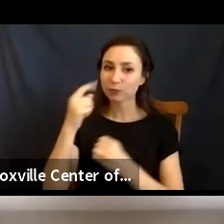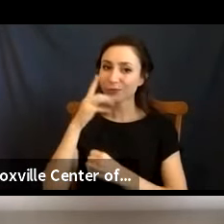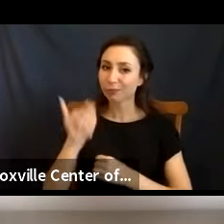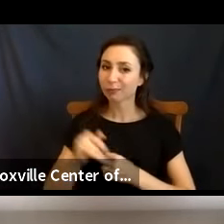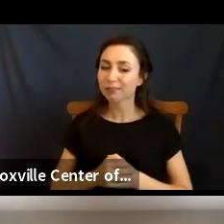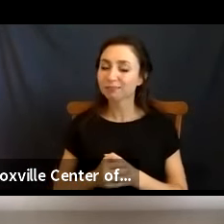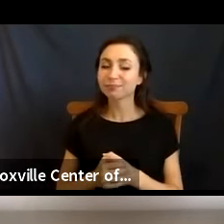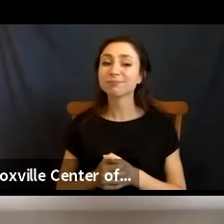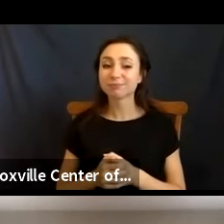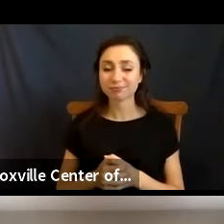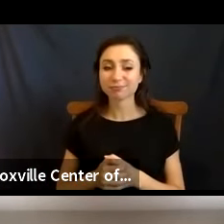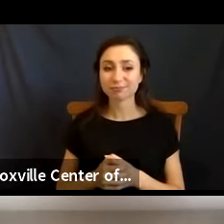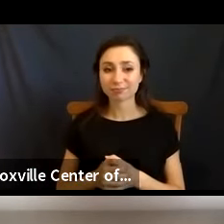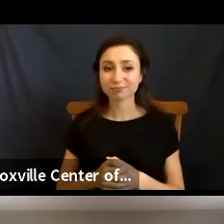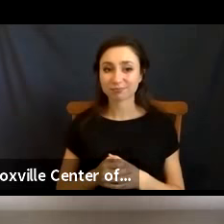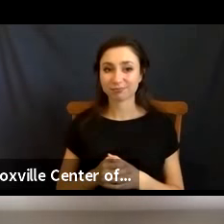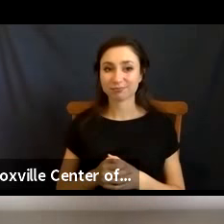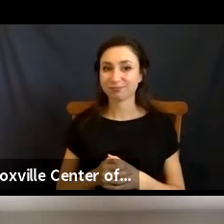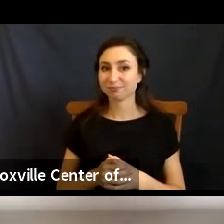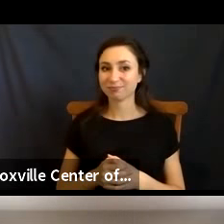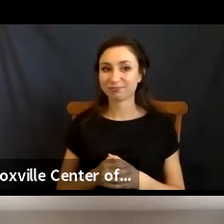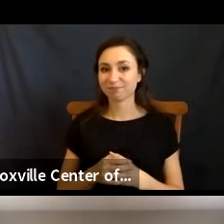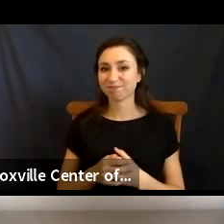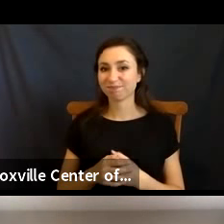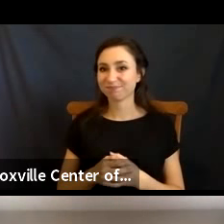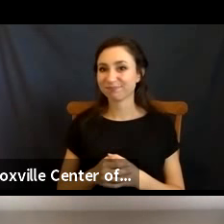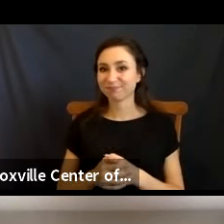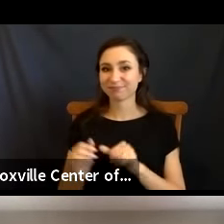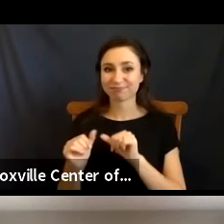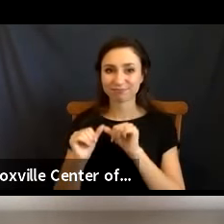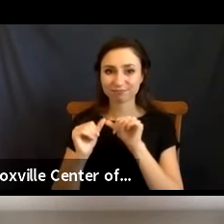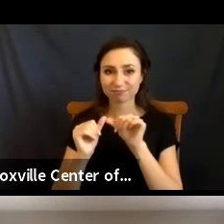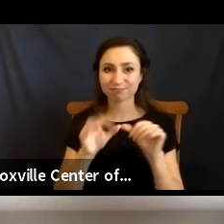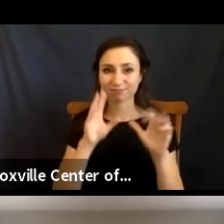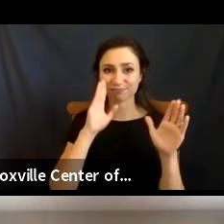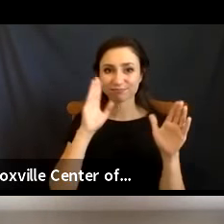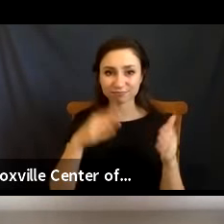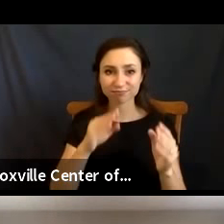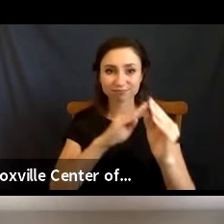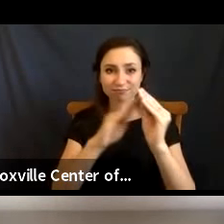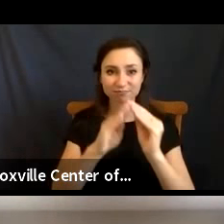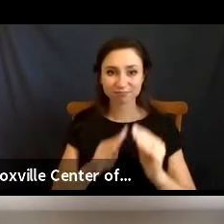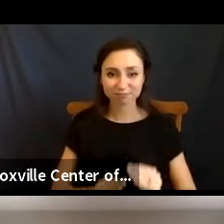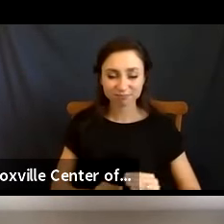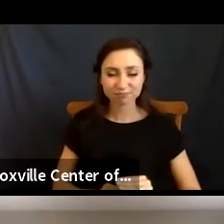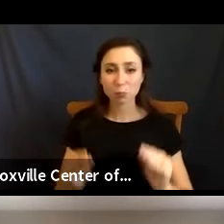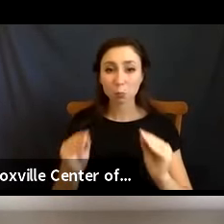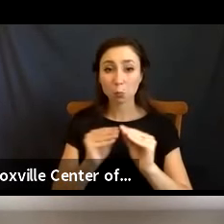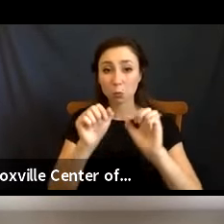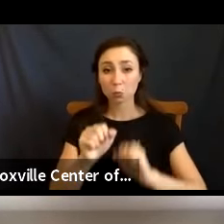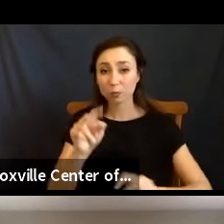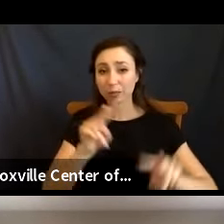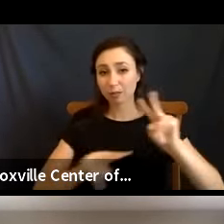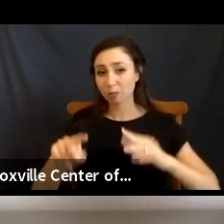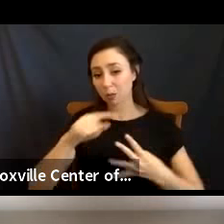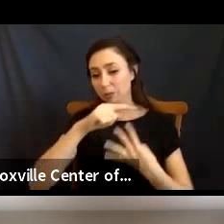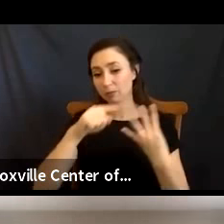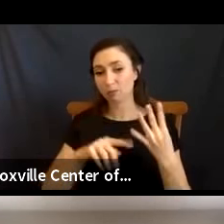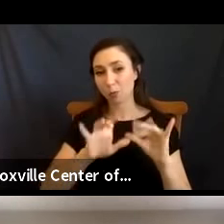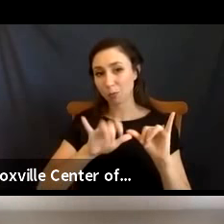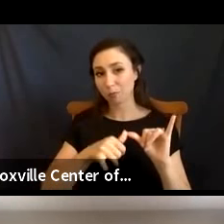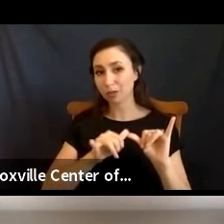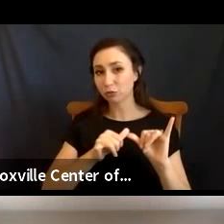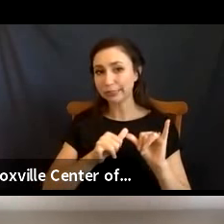And I guess as we hone this a little further, we can look at those 4 metrics in greater detail. We would hope that we could do that over the next